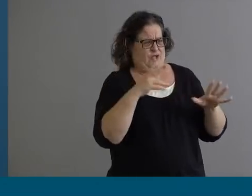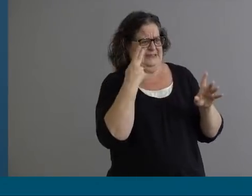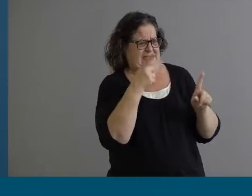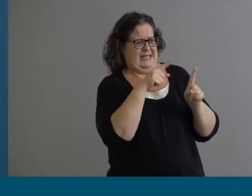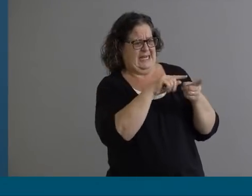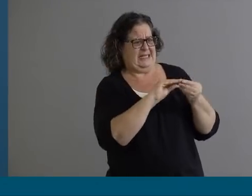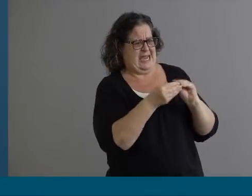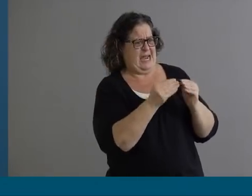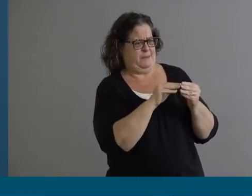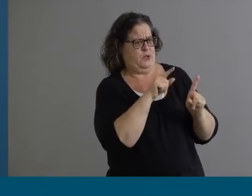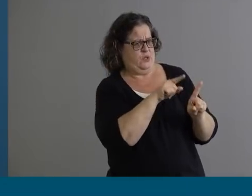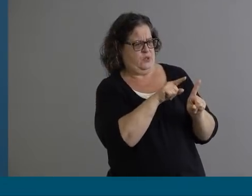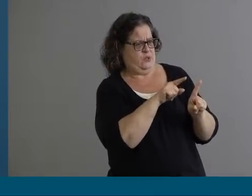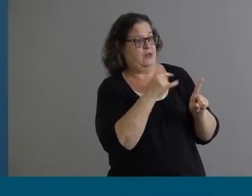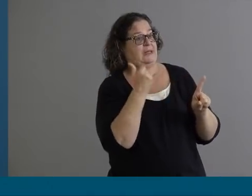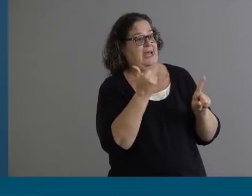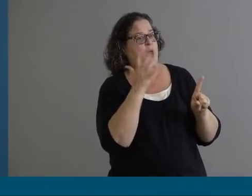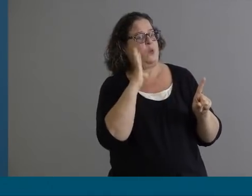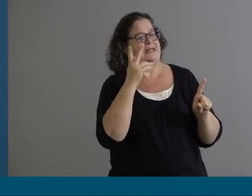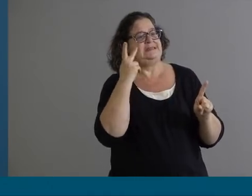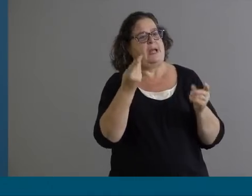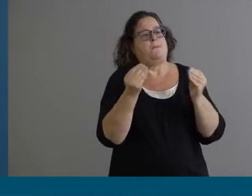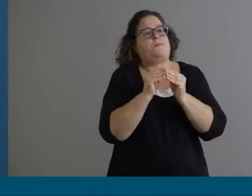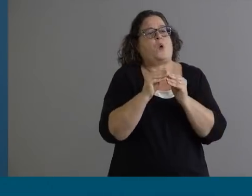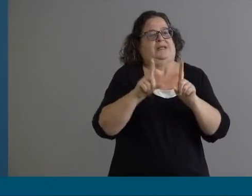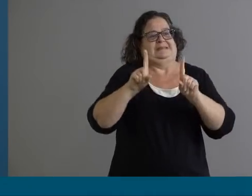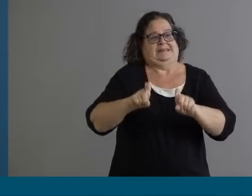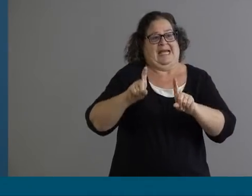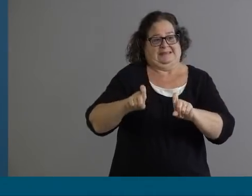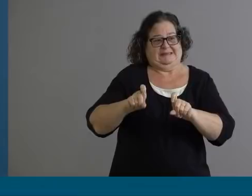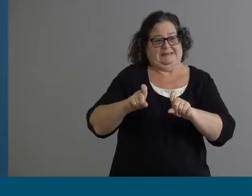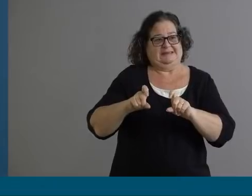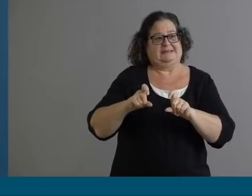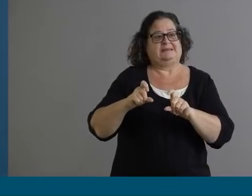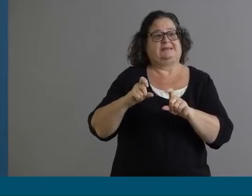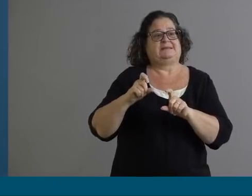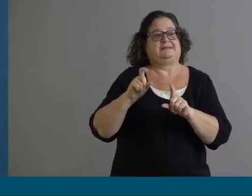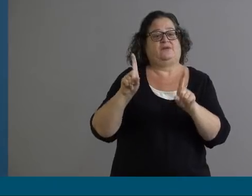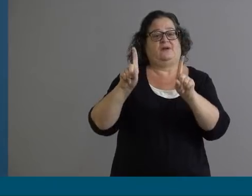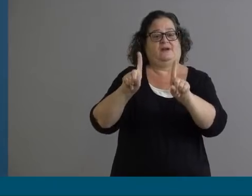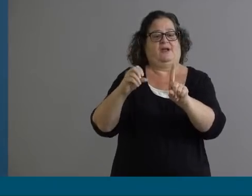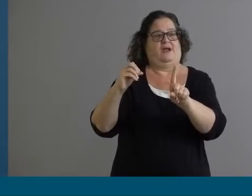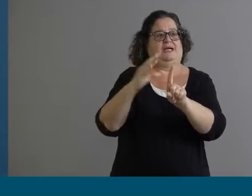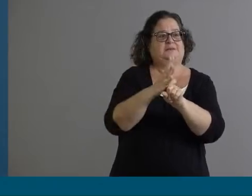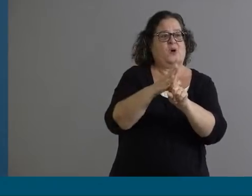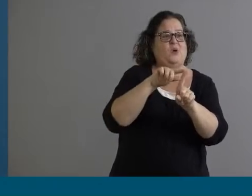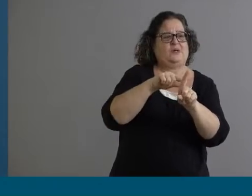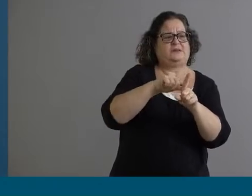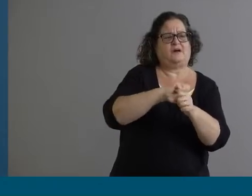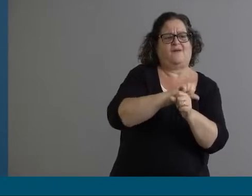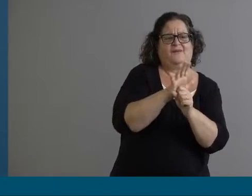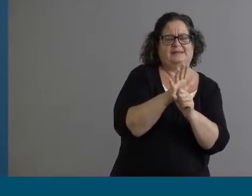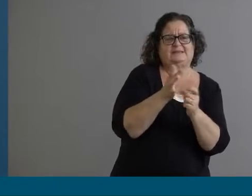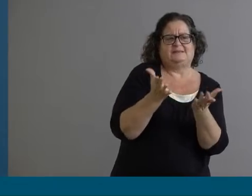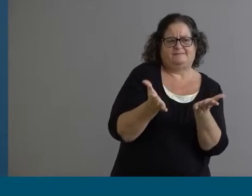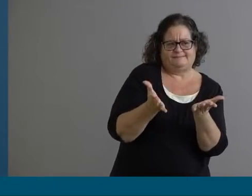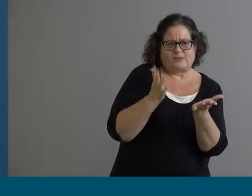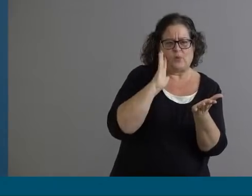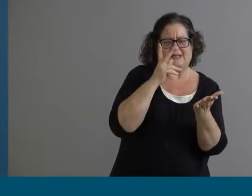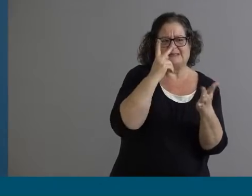to COVID-19. I also want to remind you that we had weeks in May and June where we actually didn't